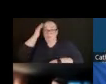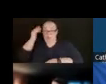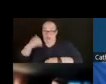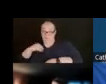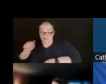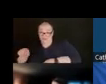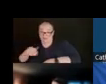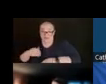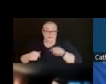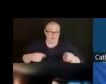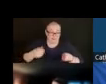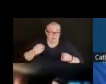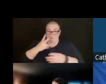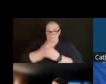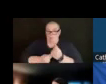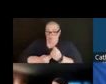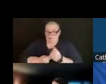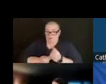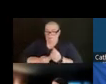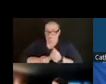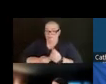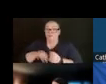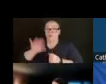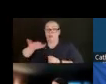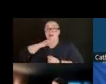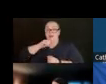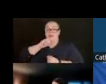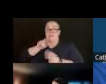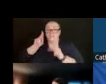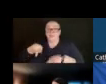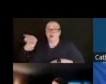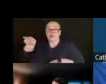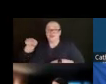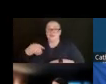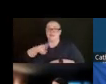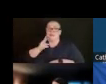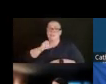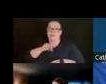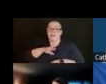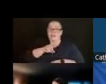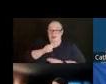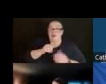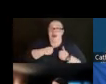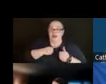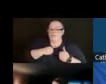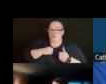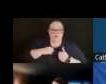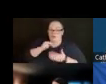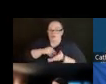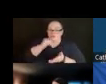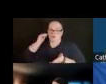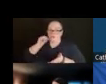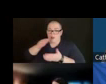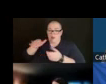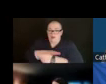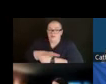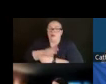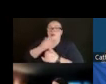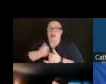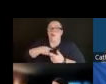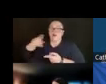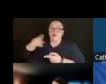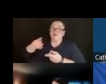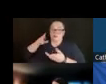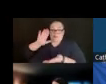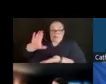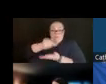So that's why at that point, the elder needs to spend down their assets until they qualify for Medicaid, at which